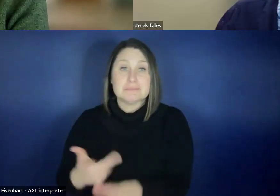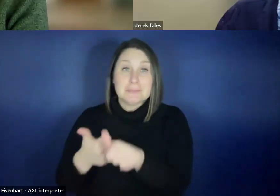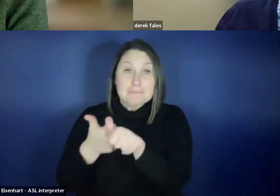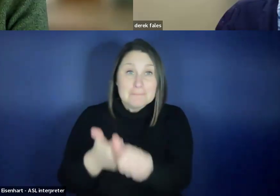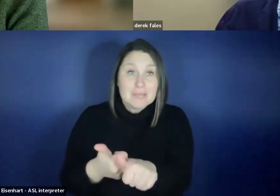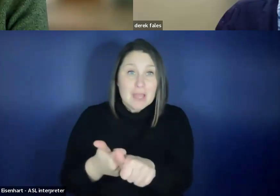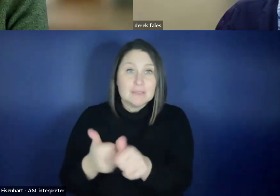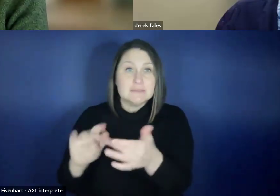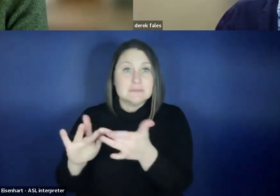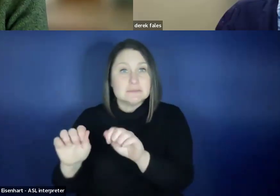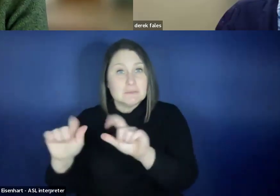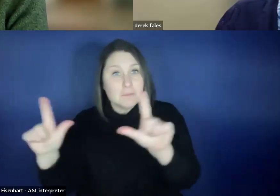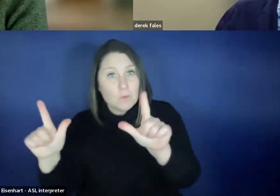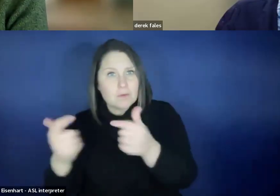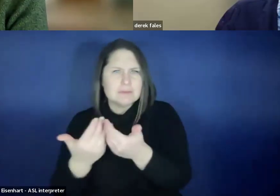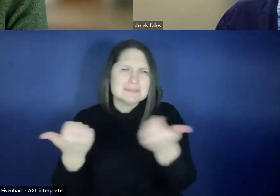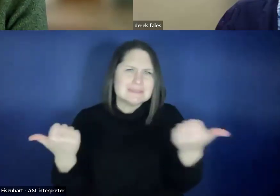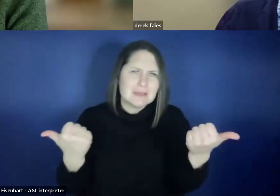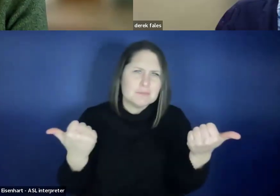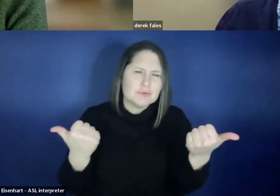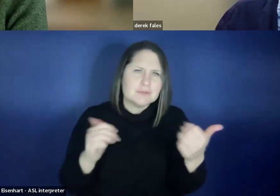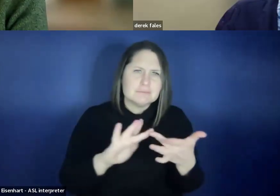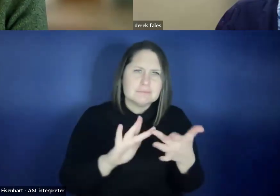or a separate application portal, for example?